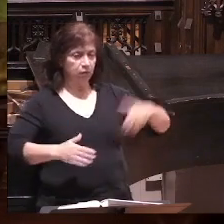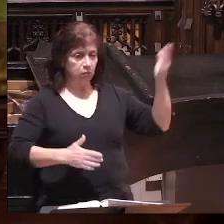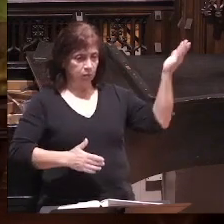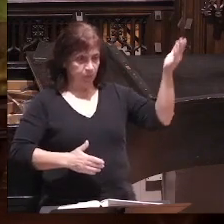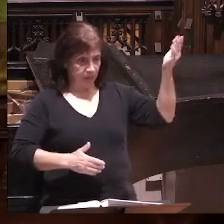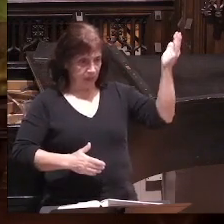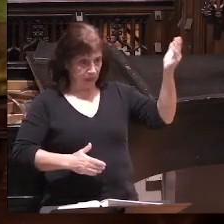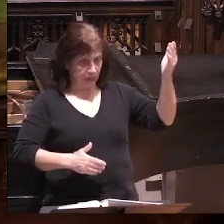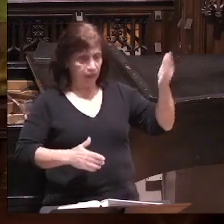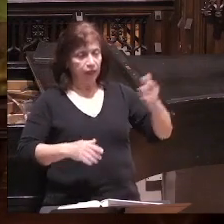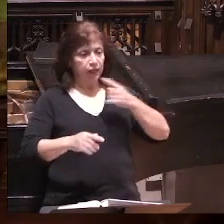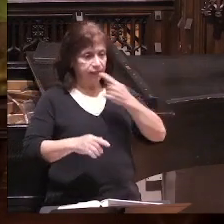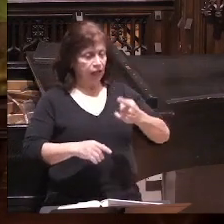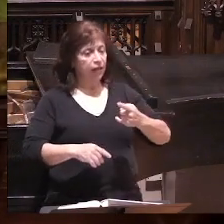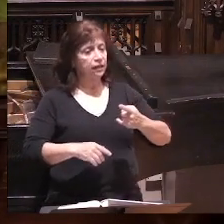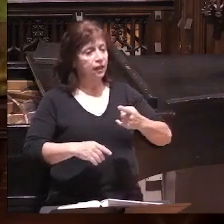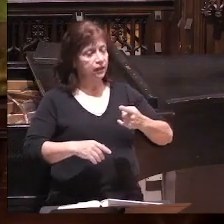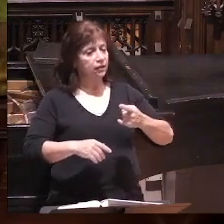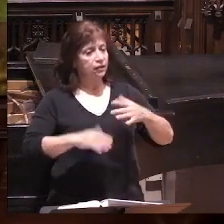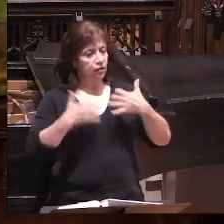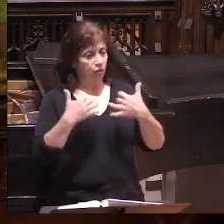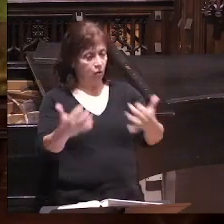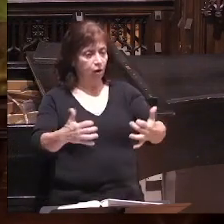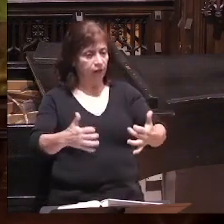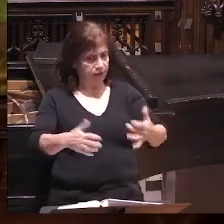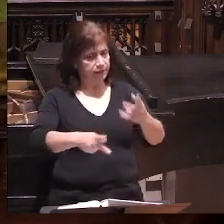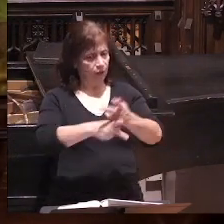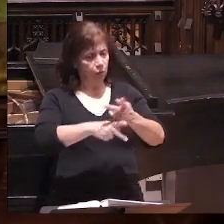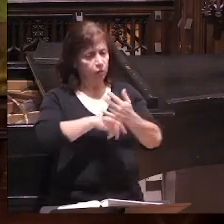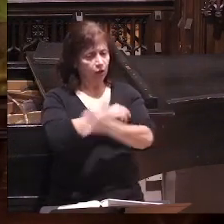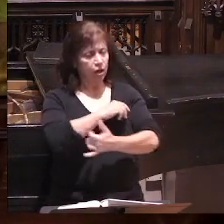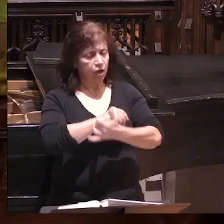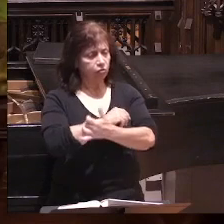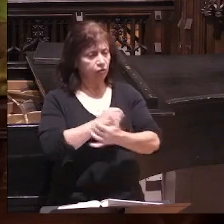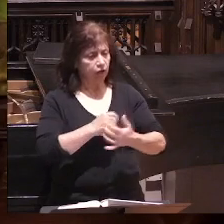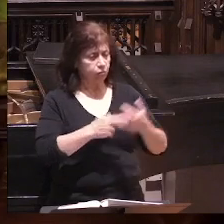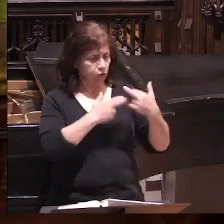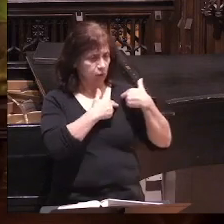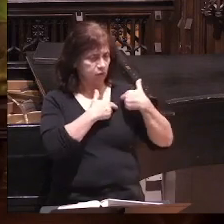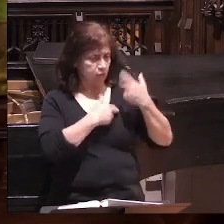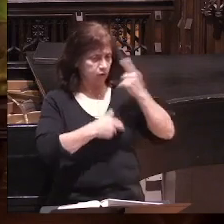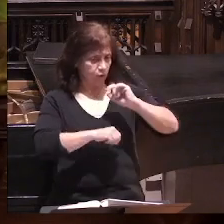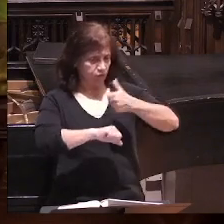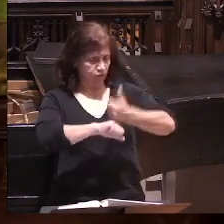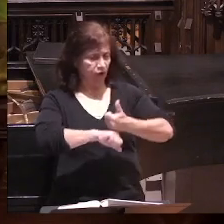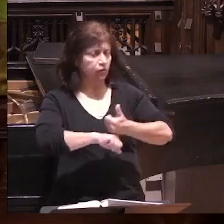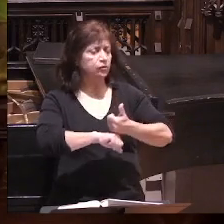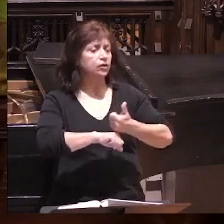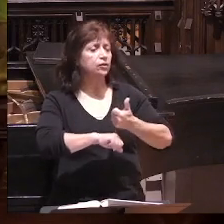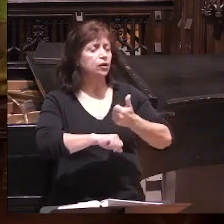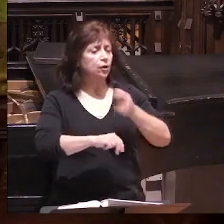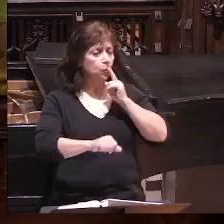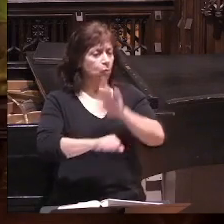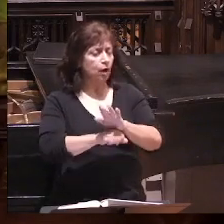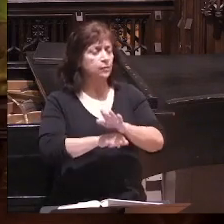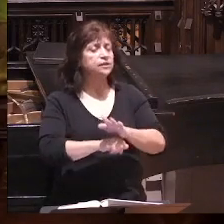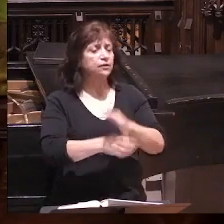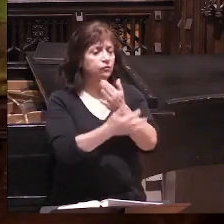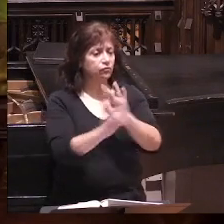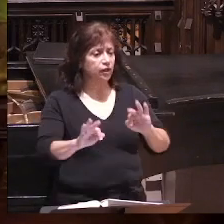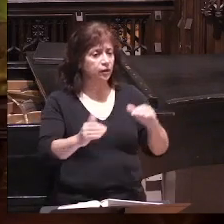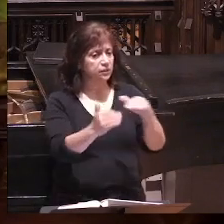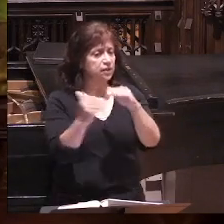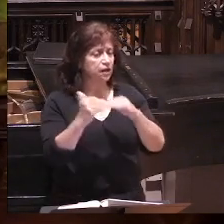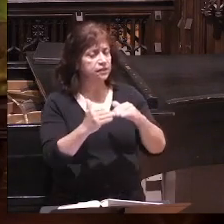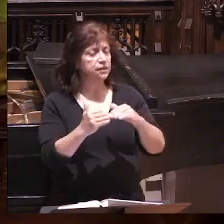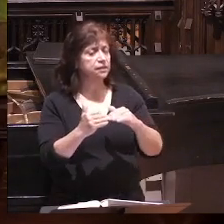audience to hold their country accountable for the founding promises of freedom, justice, and equality,